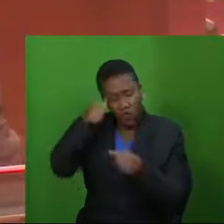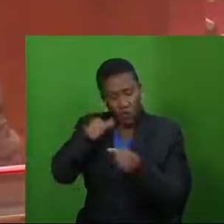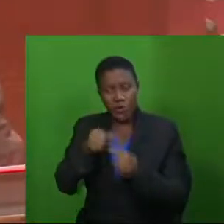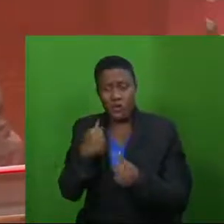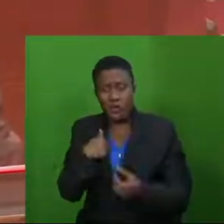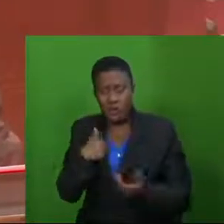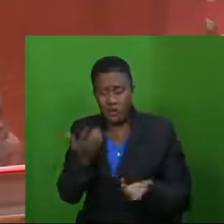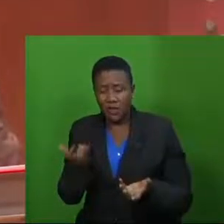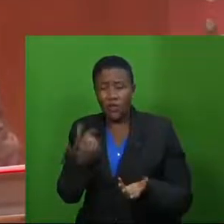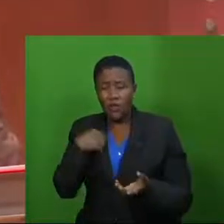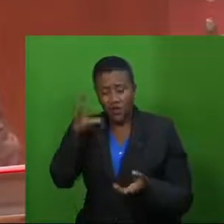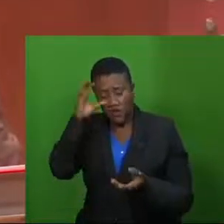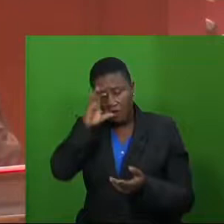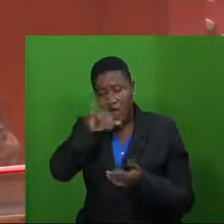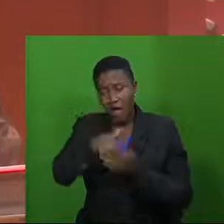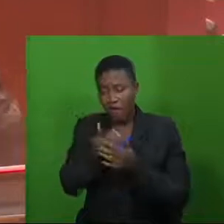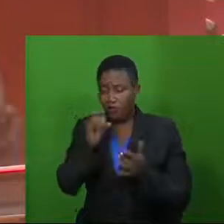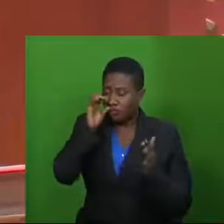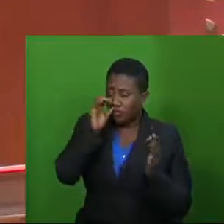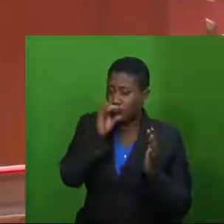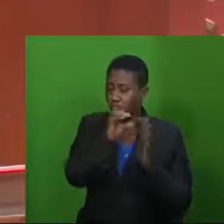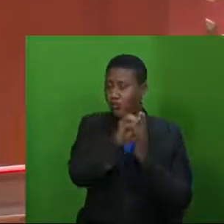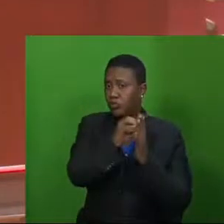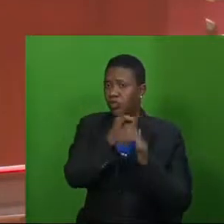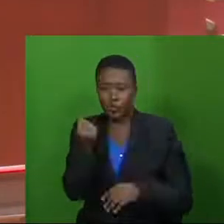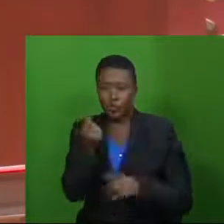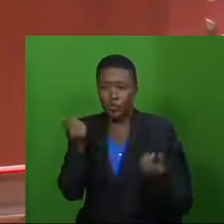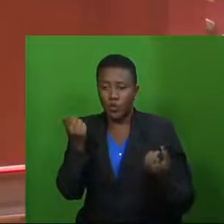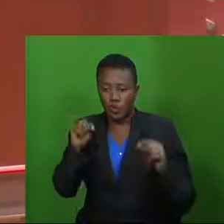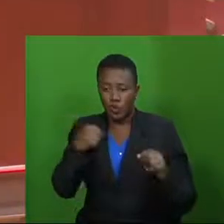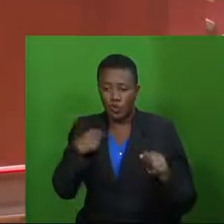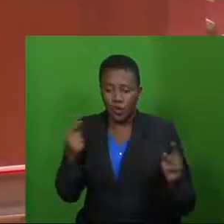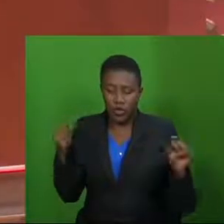find accommodation for that on Tuesday. And